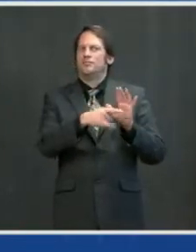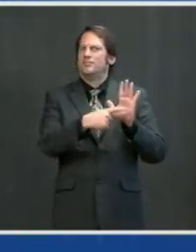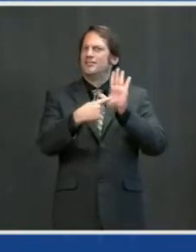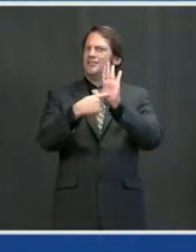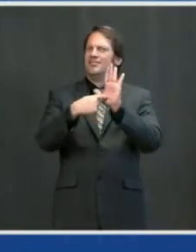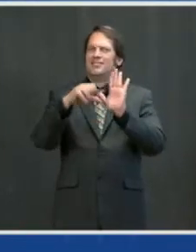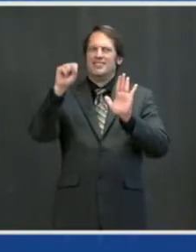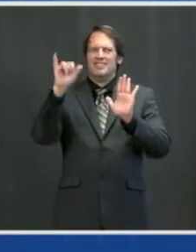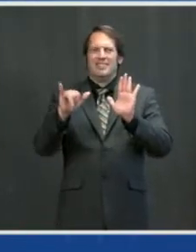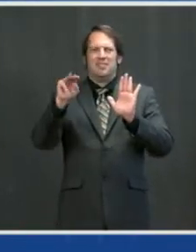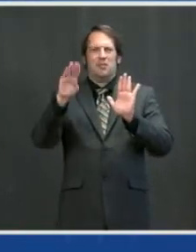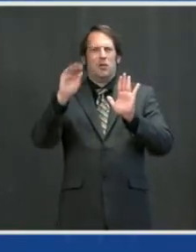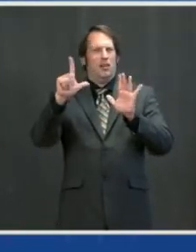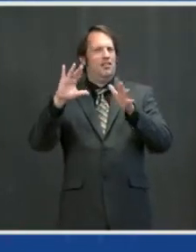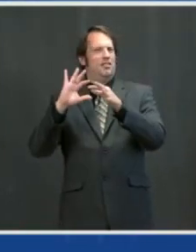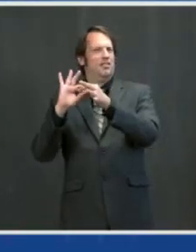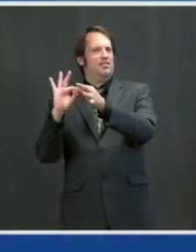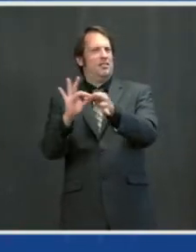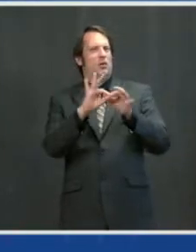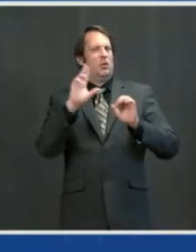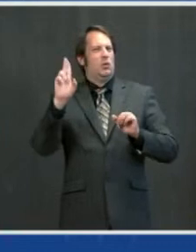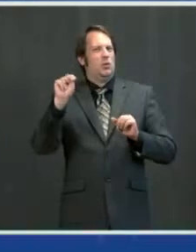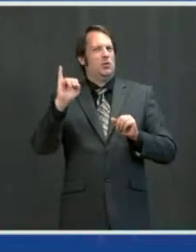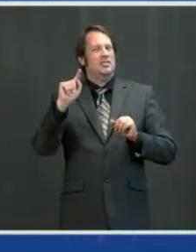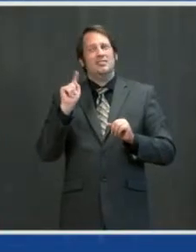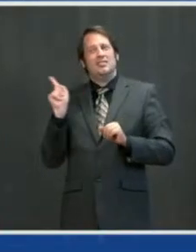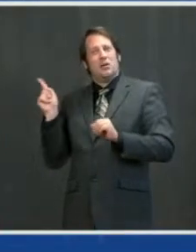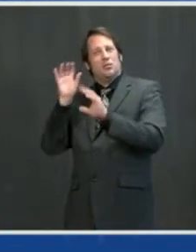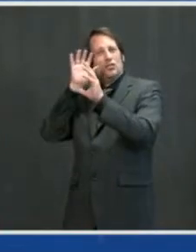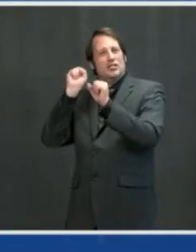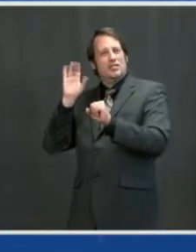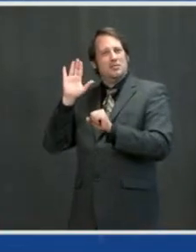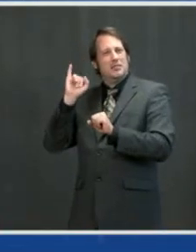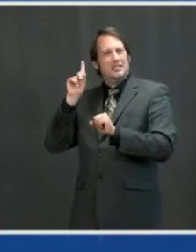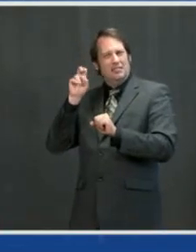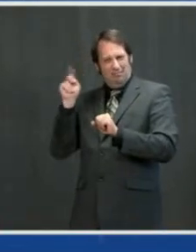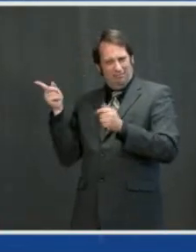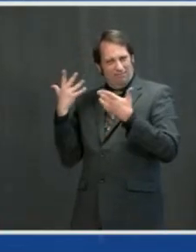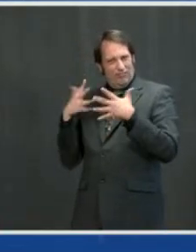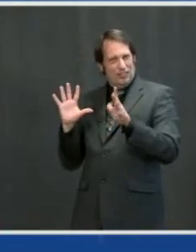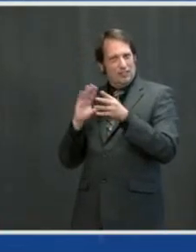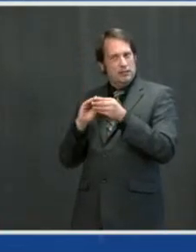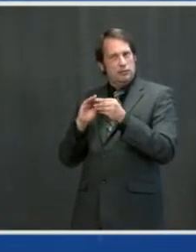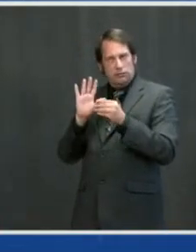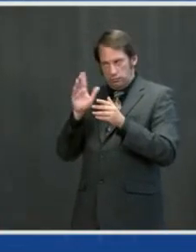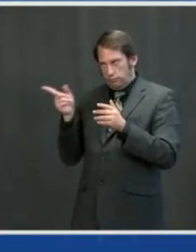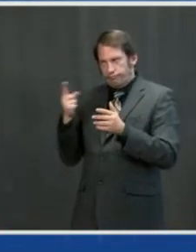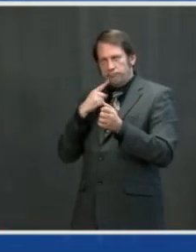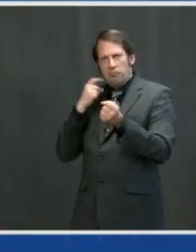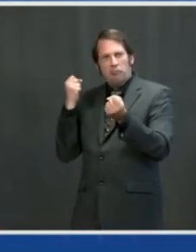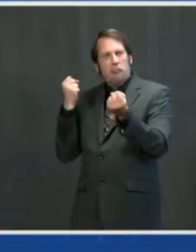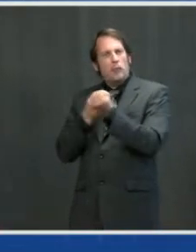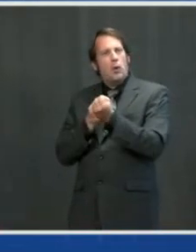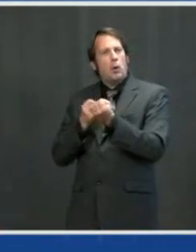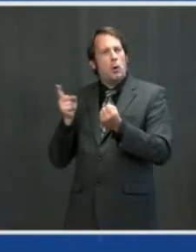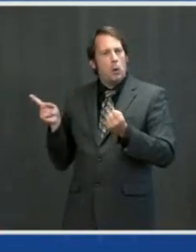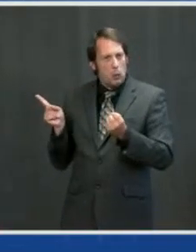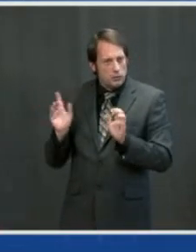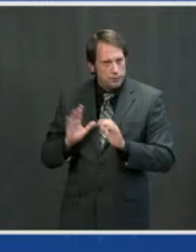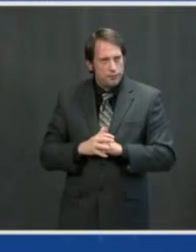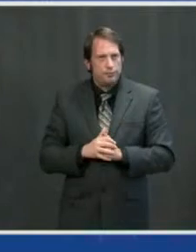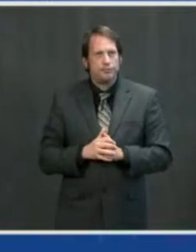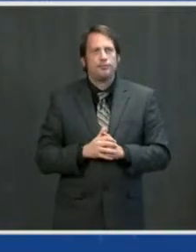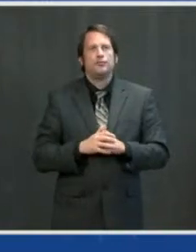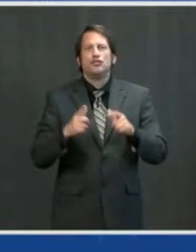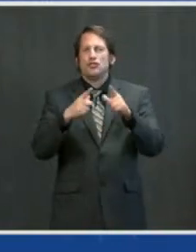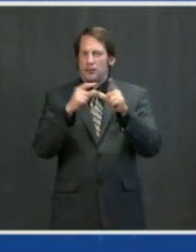President Biden once again expressed his support. Japan will